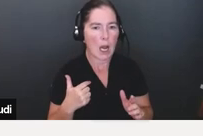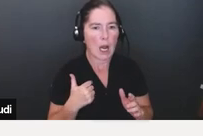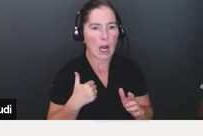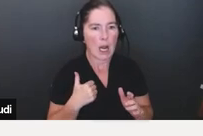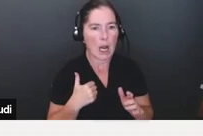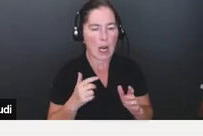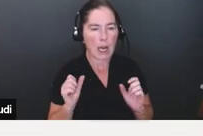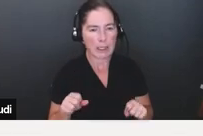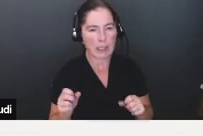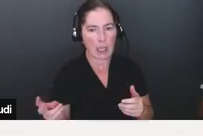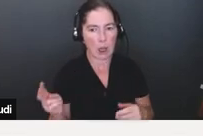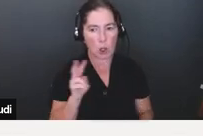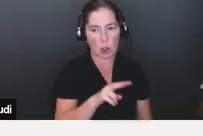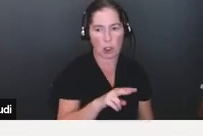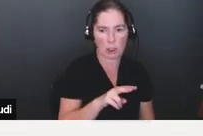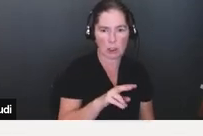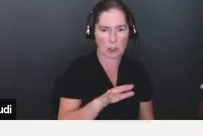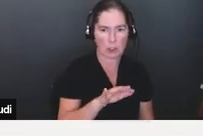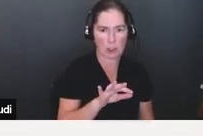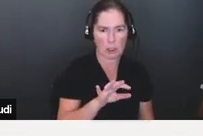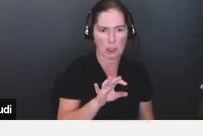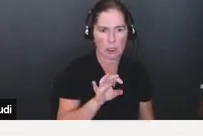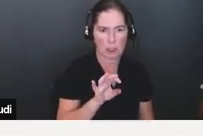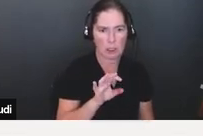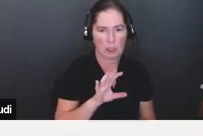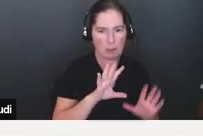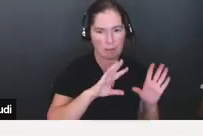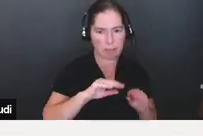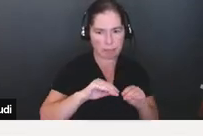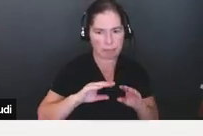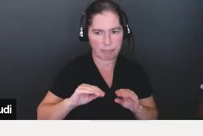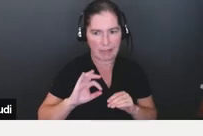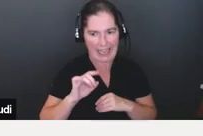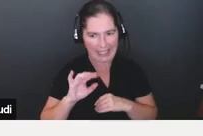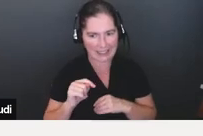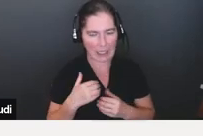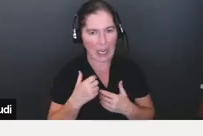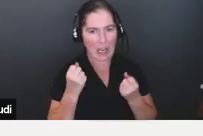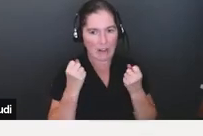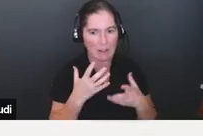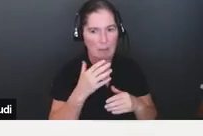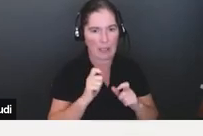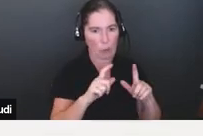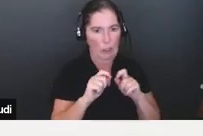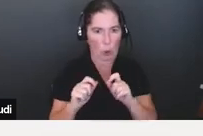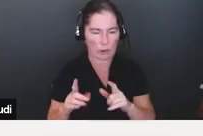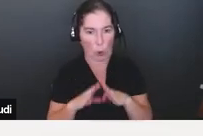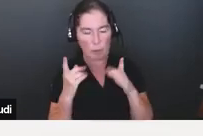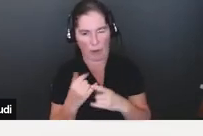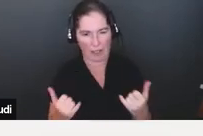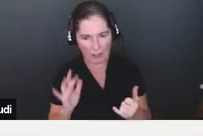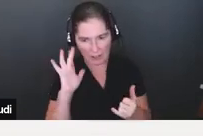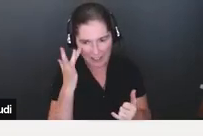to see. I need to exit full view screen because I have so many windows open.